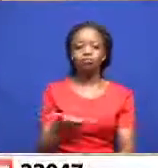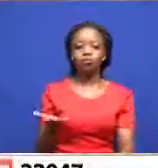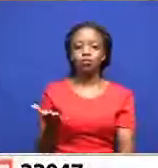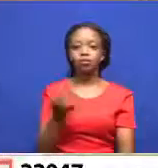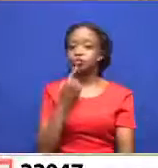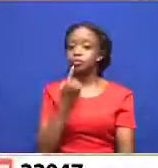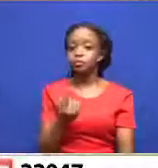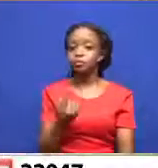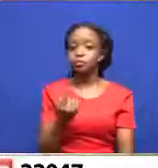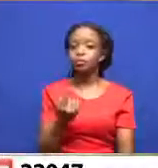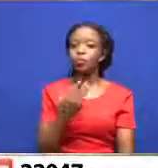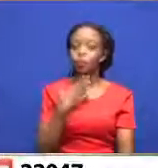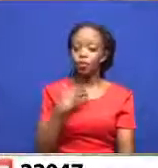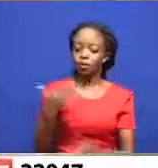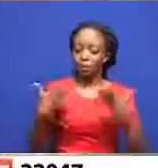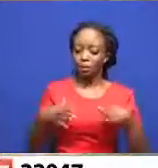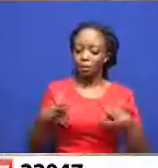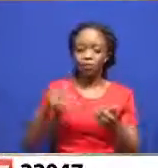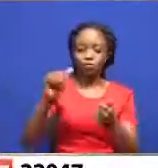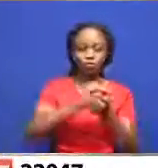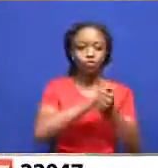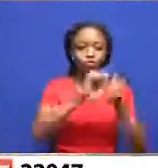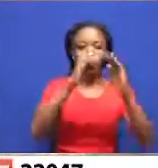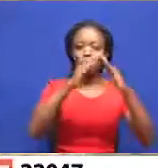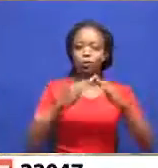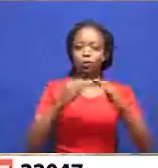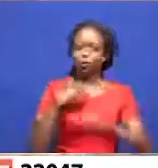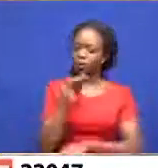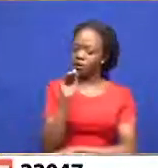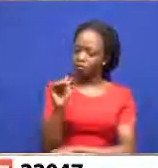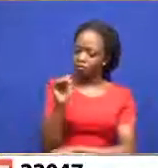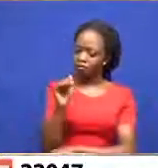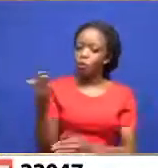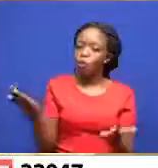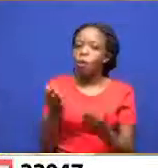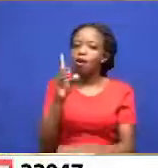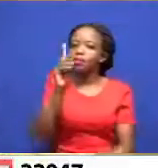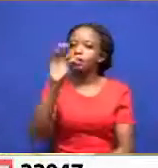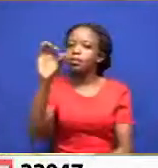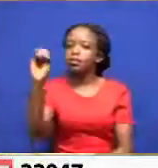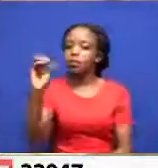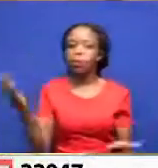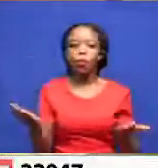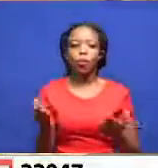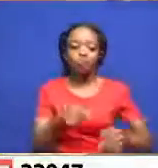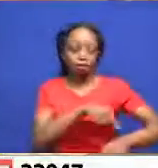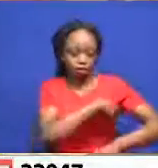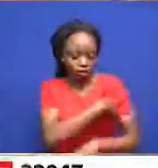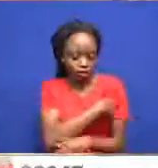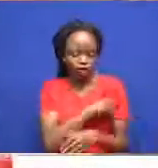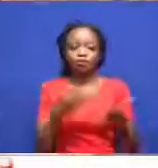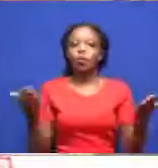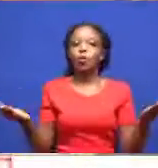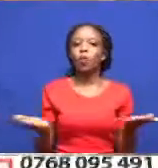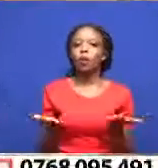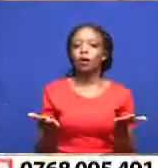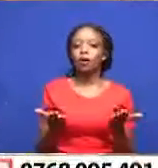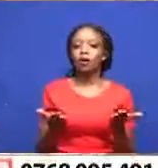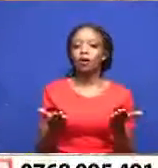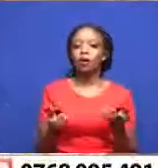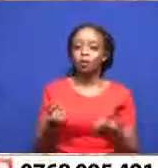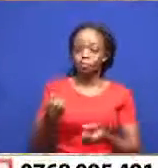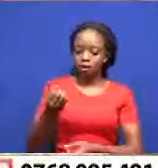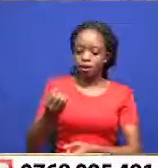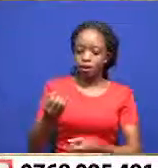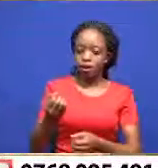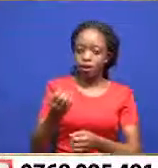kusema wanataka watu wavunje manyumba. Tukauliza wapi dio, wapi chief, wapi wewe mwenye kansela